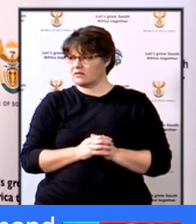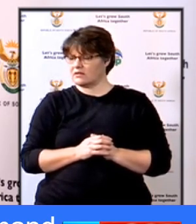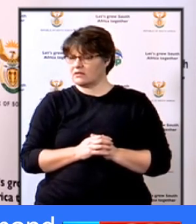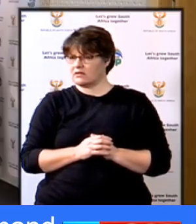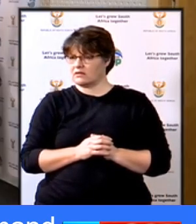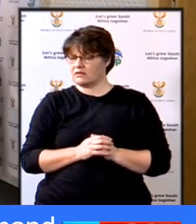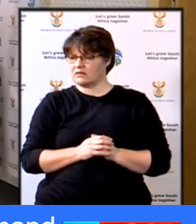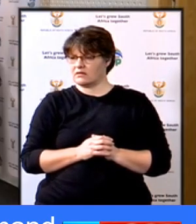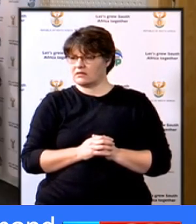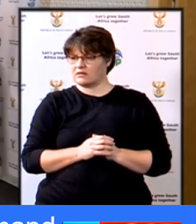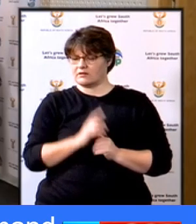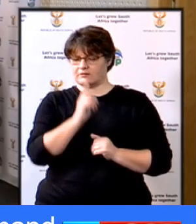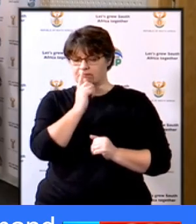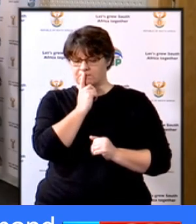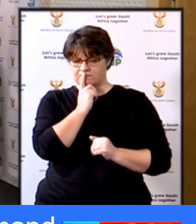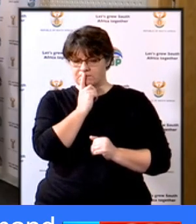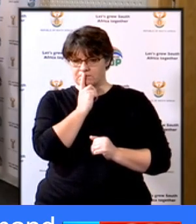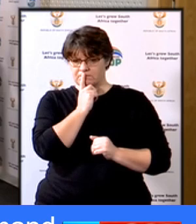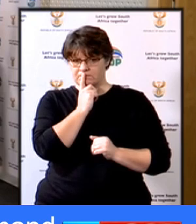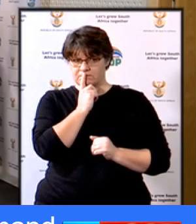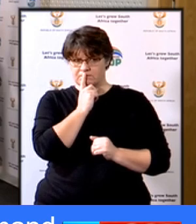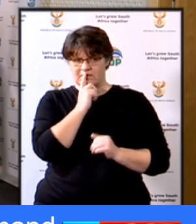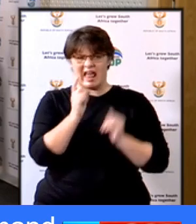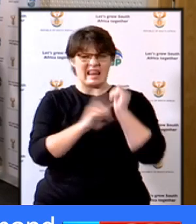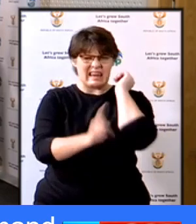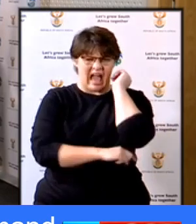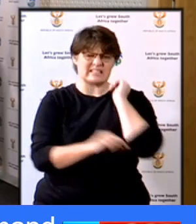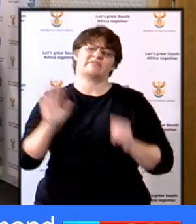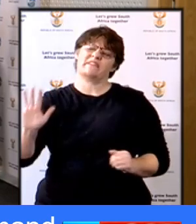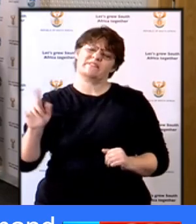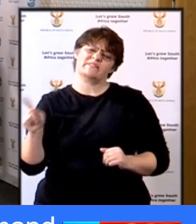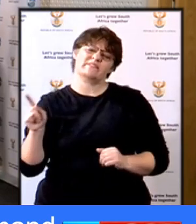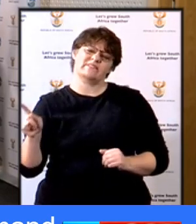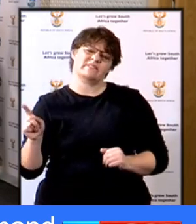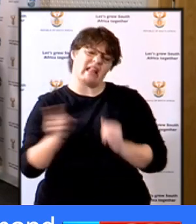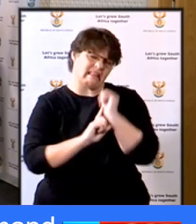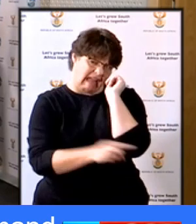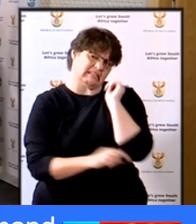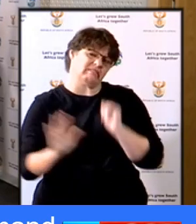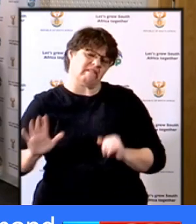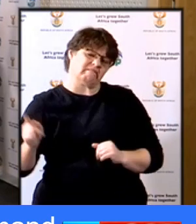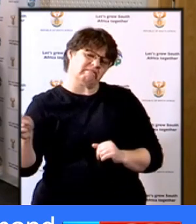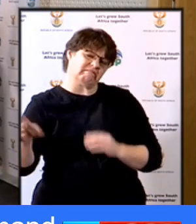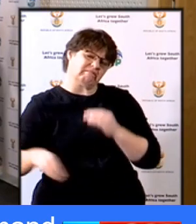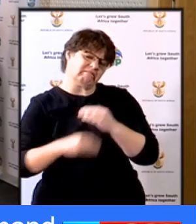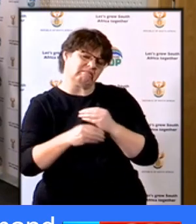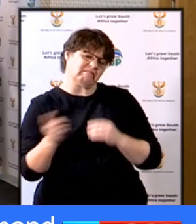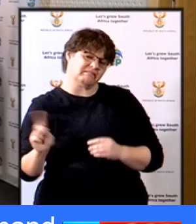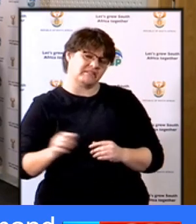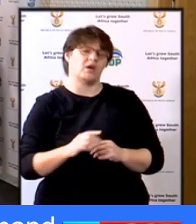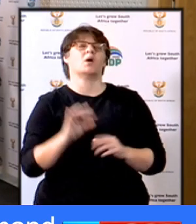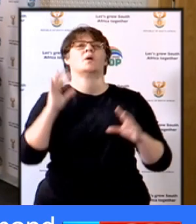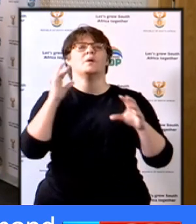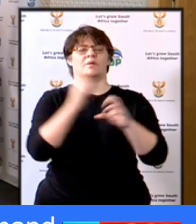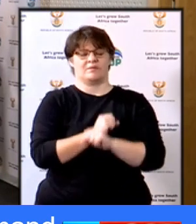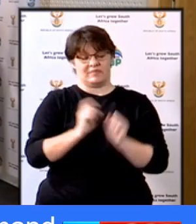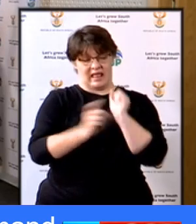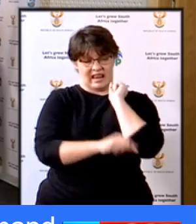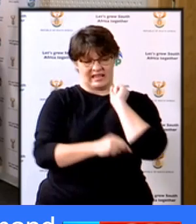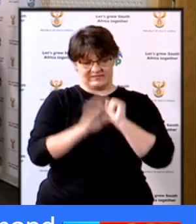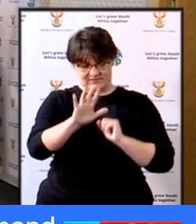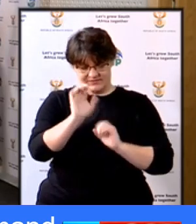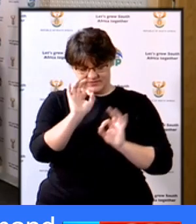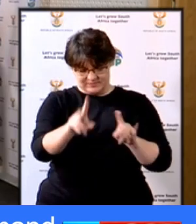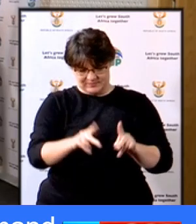The which is the last 5? The last 5. Okay, I'll take the last 5,